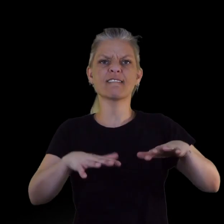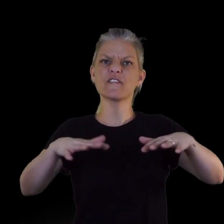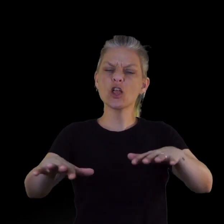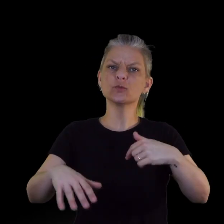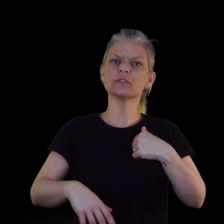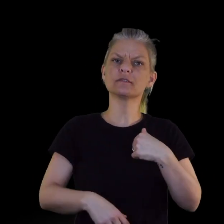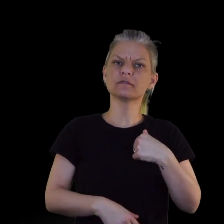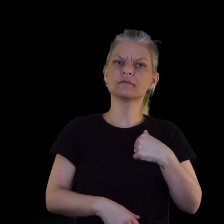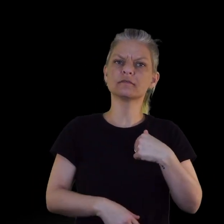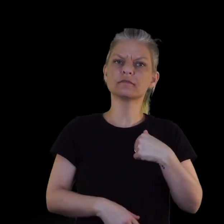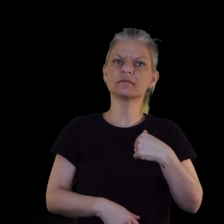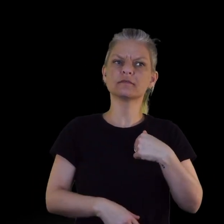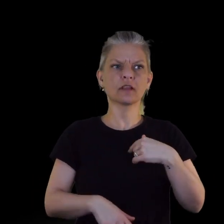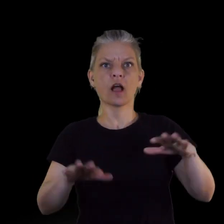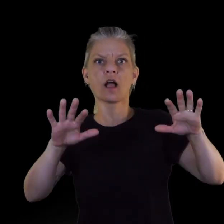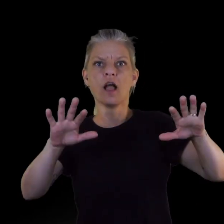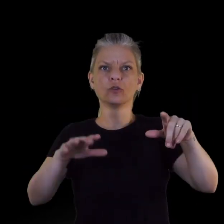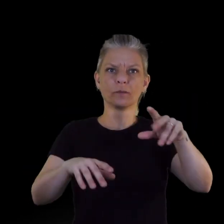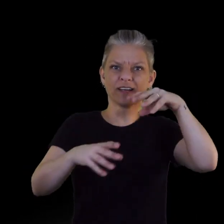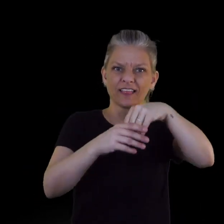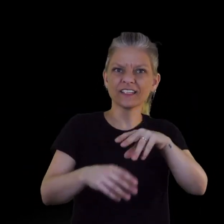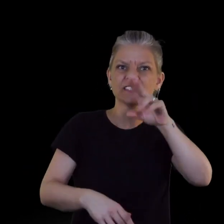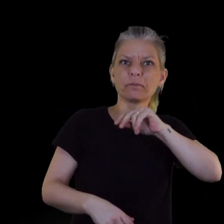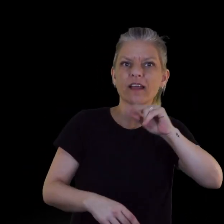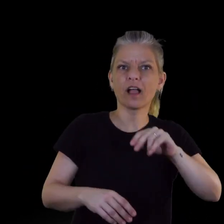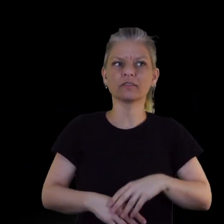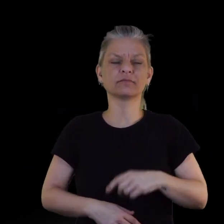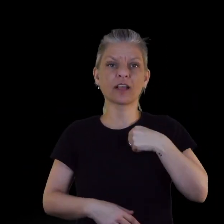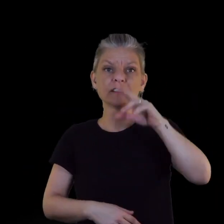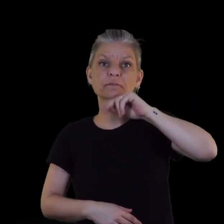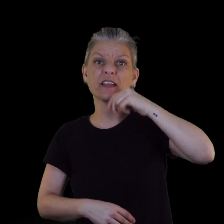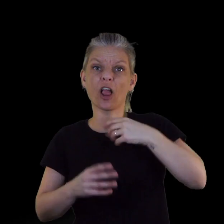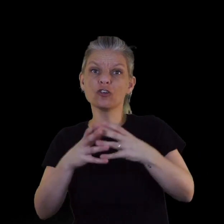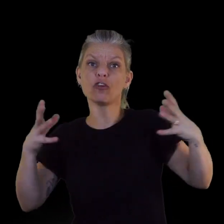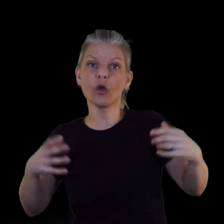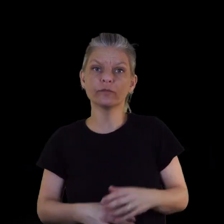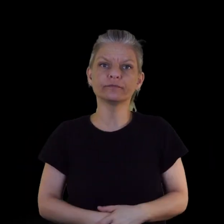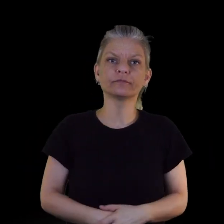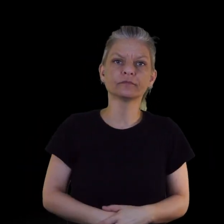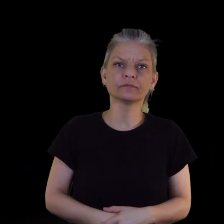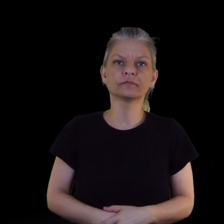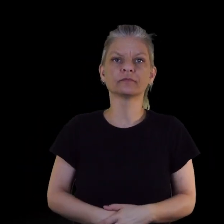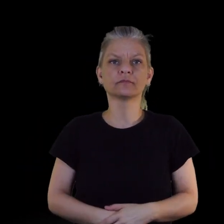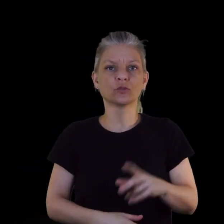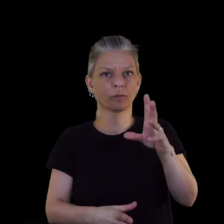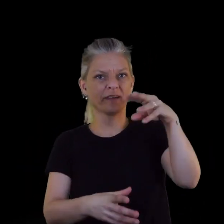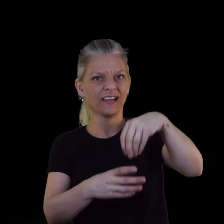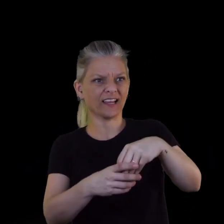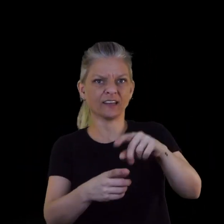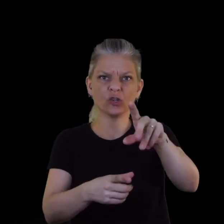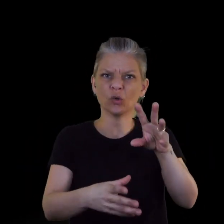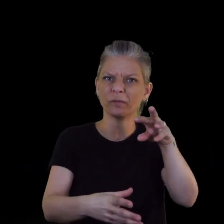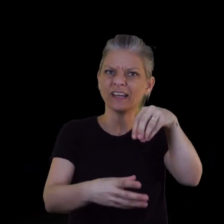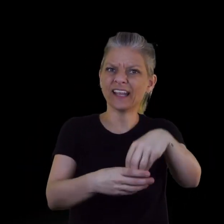I sing, I float, Eureka, you've been in the speaker. I speak, I grow,